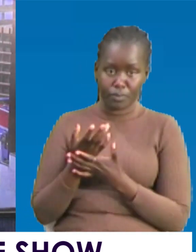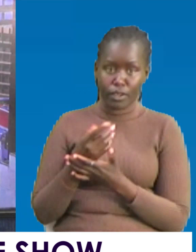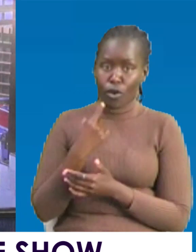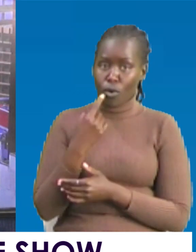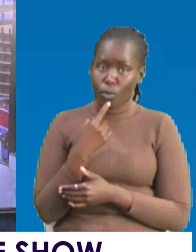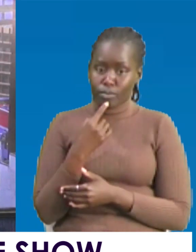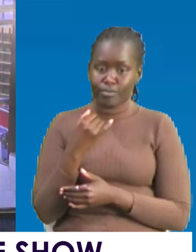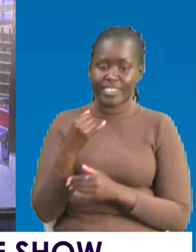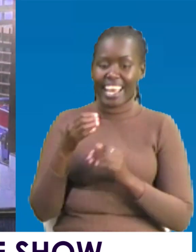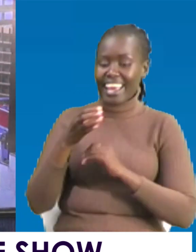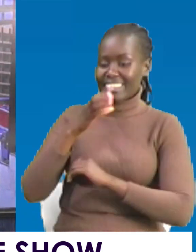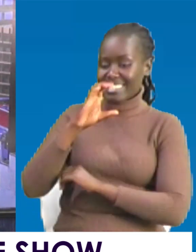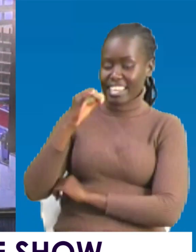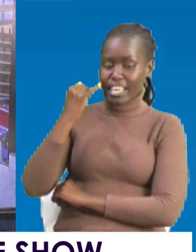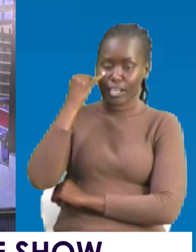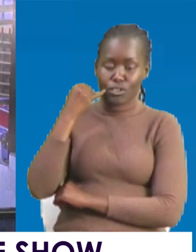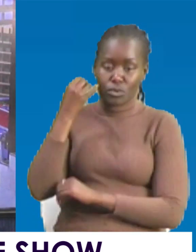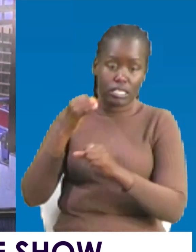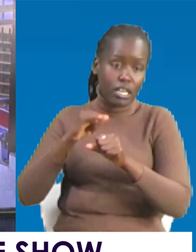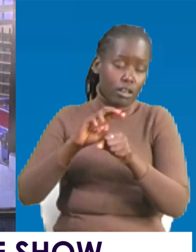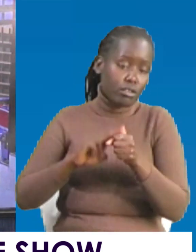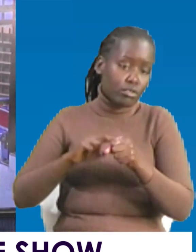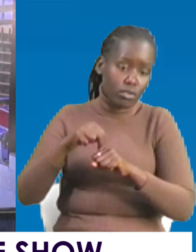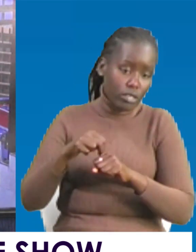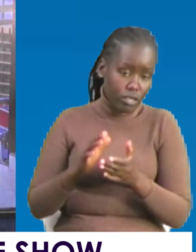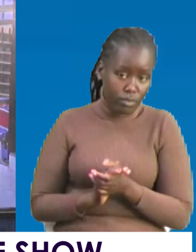who are taking juice, soda, whatever